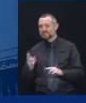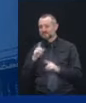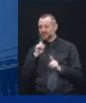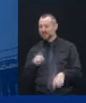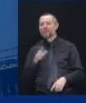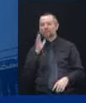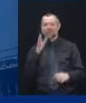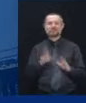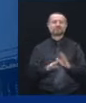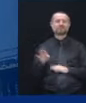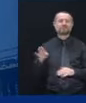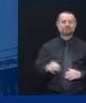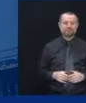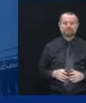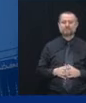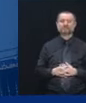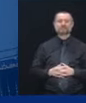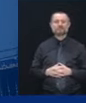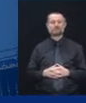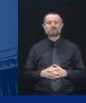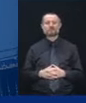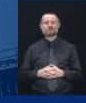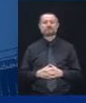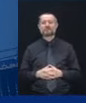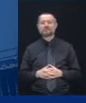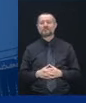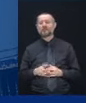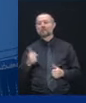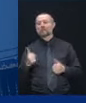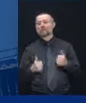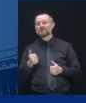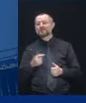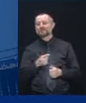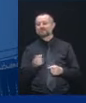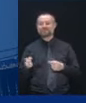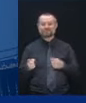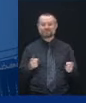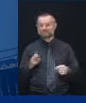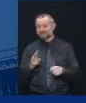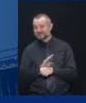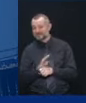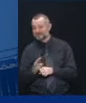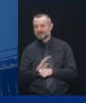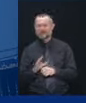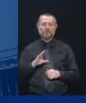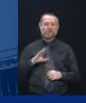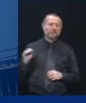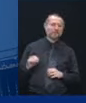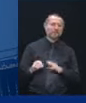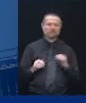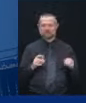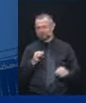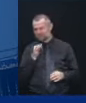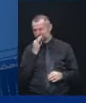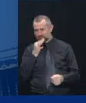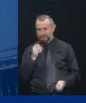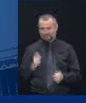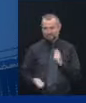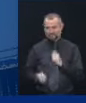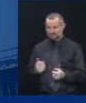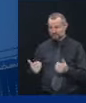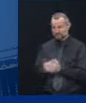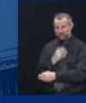Whatever economy most quickly adjusts to the new dynamics, that will be